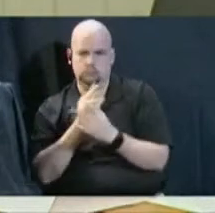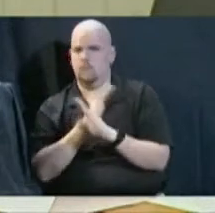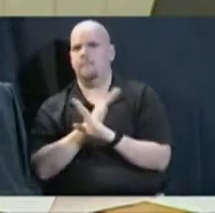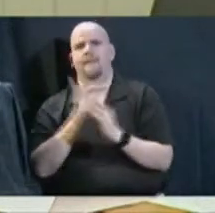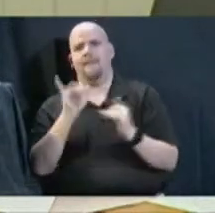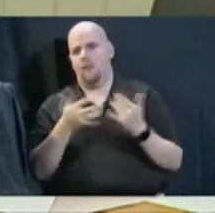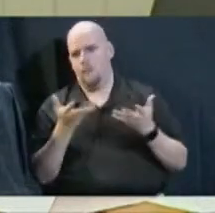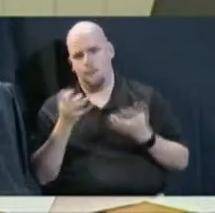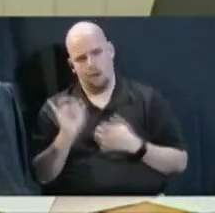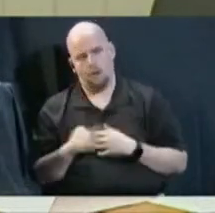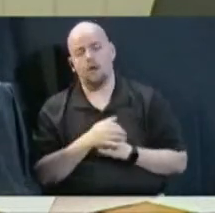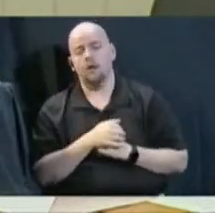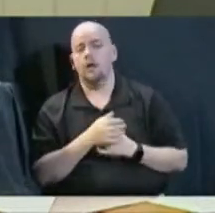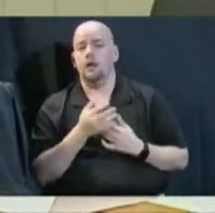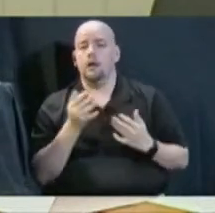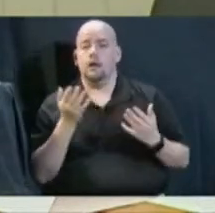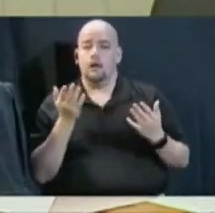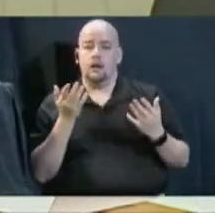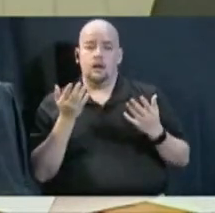And